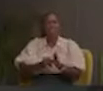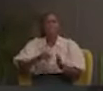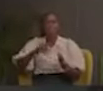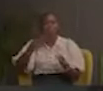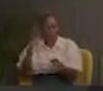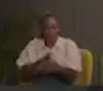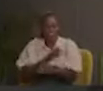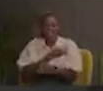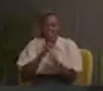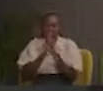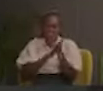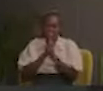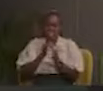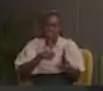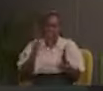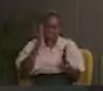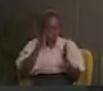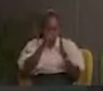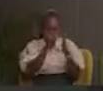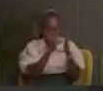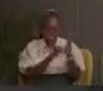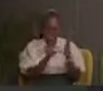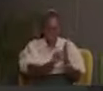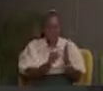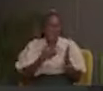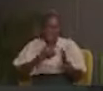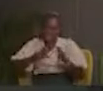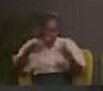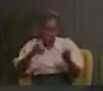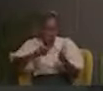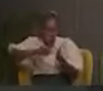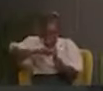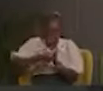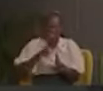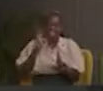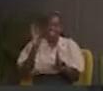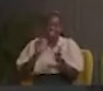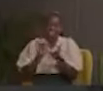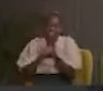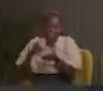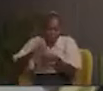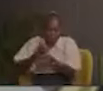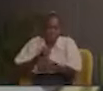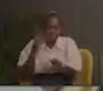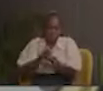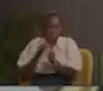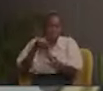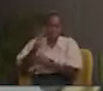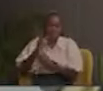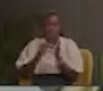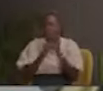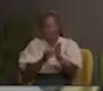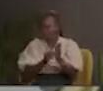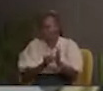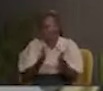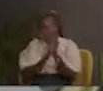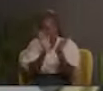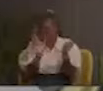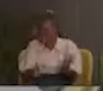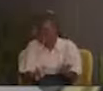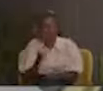just state them, then construct the keys that make the promises of God manifest. Generally speaking, there are